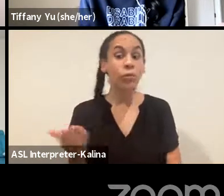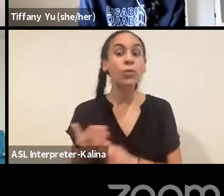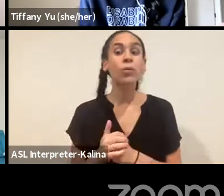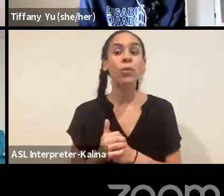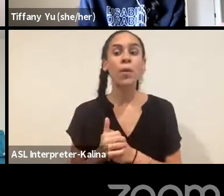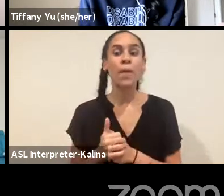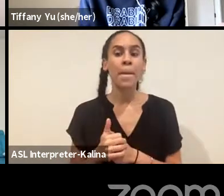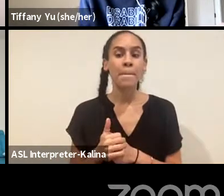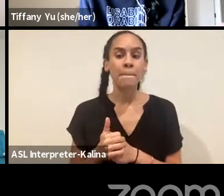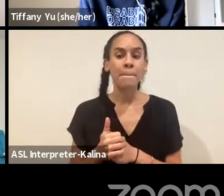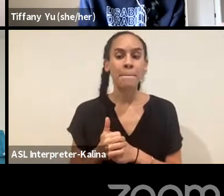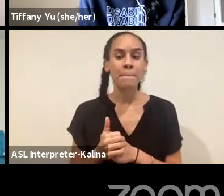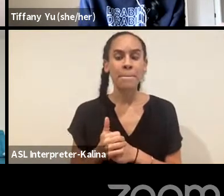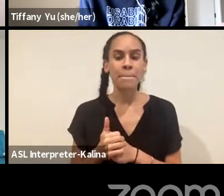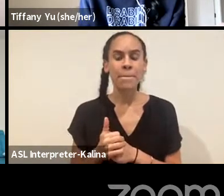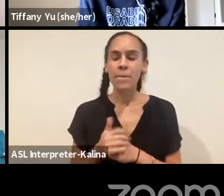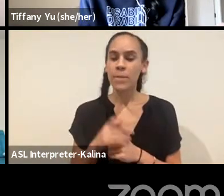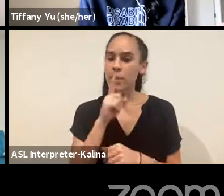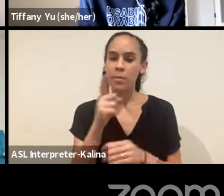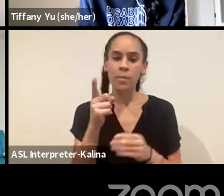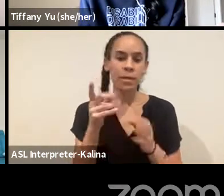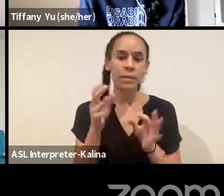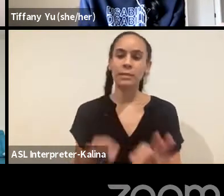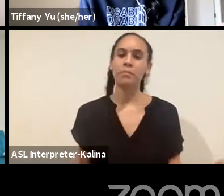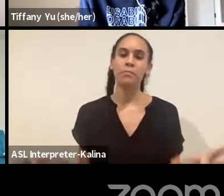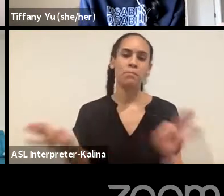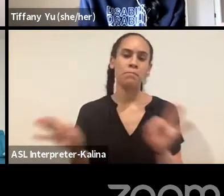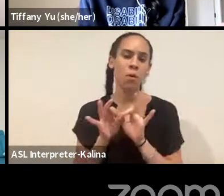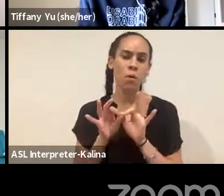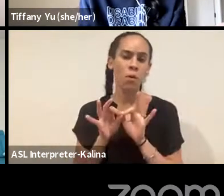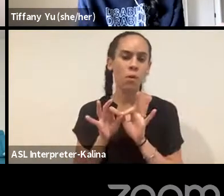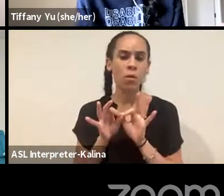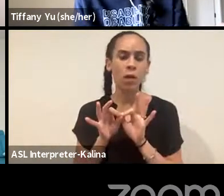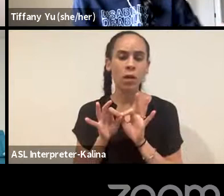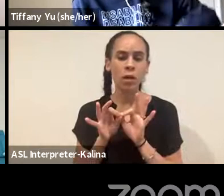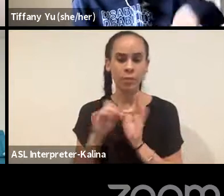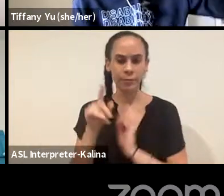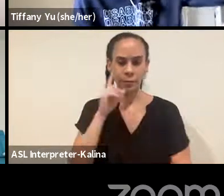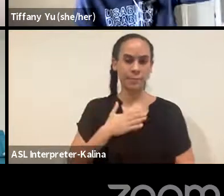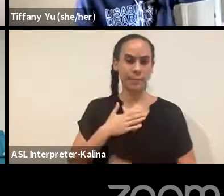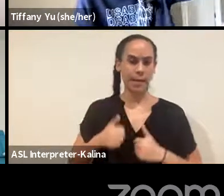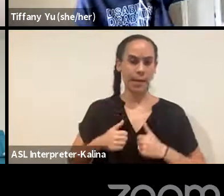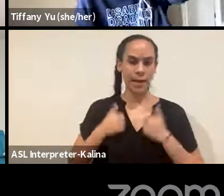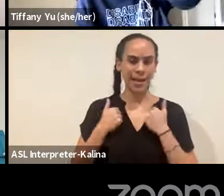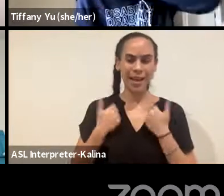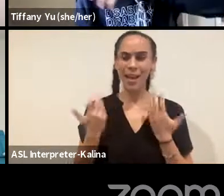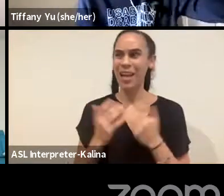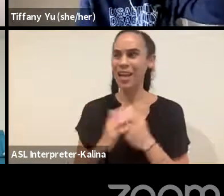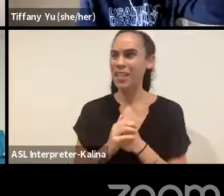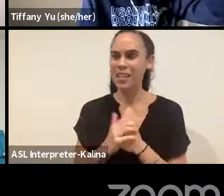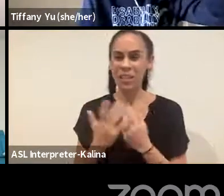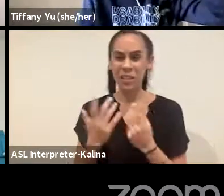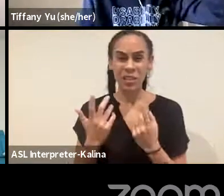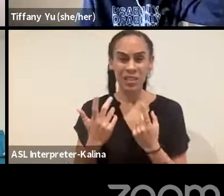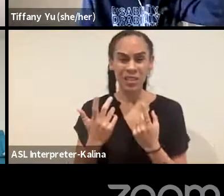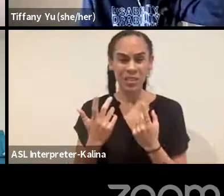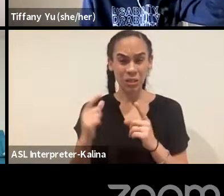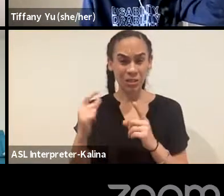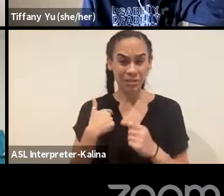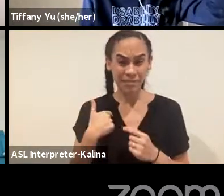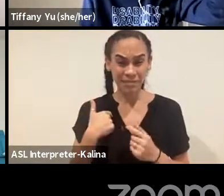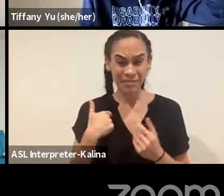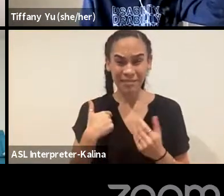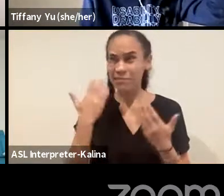It's been so important in my life. I didn't even have the word for it before. I was calling